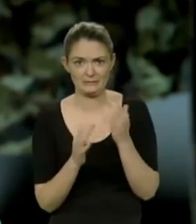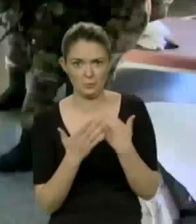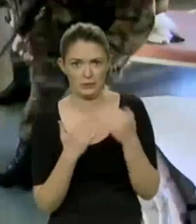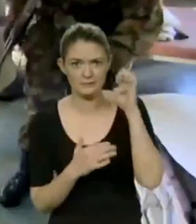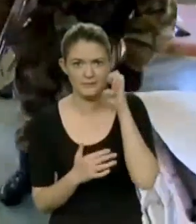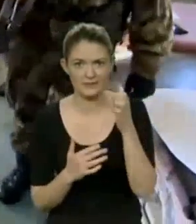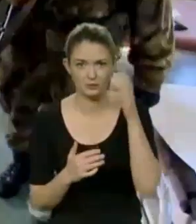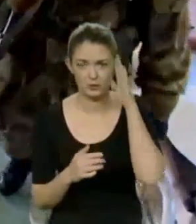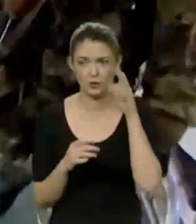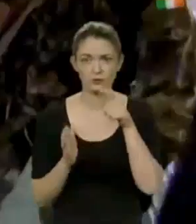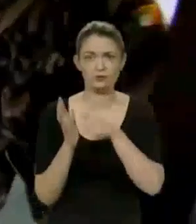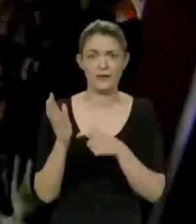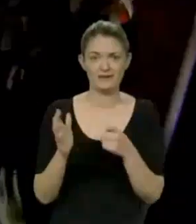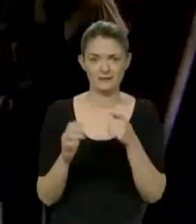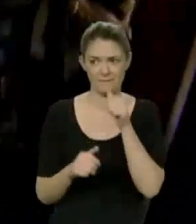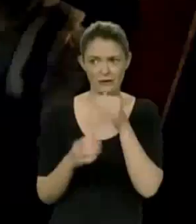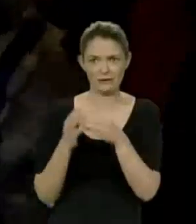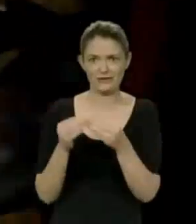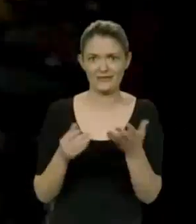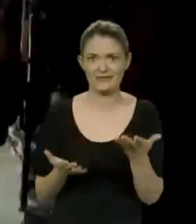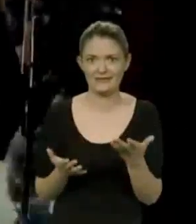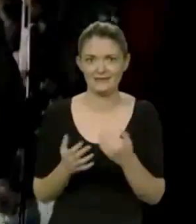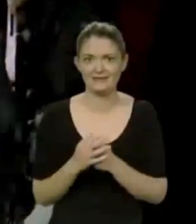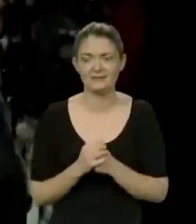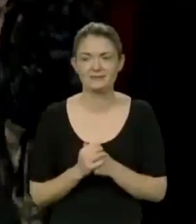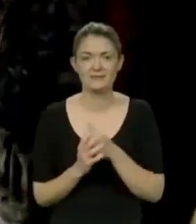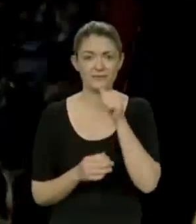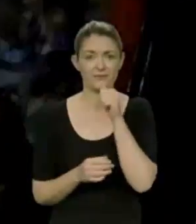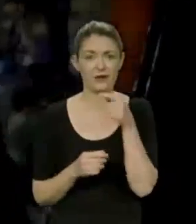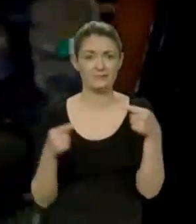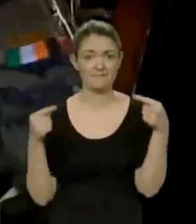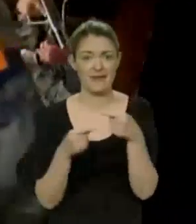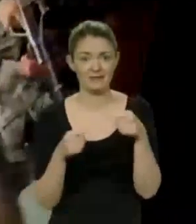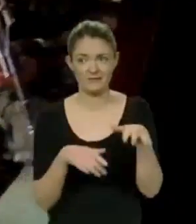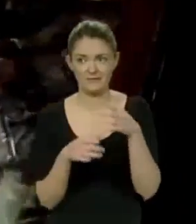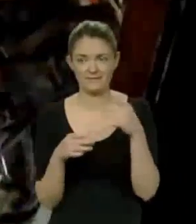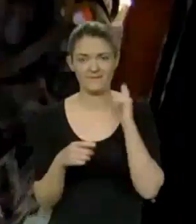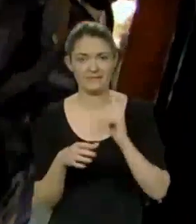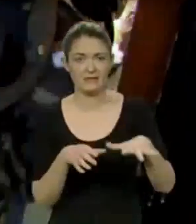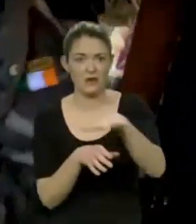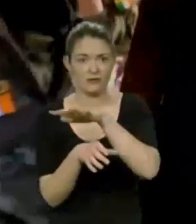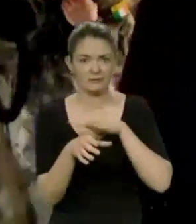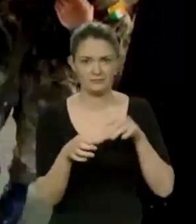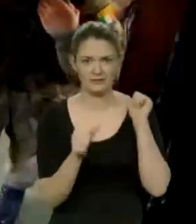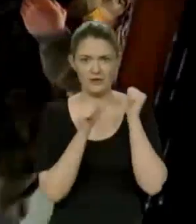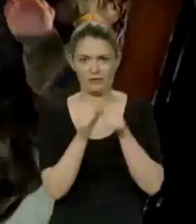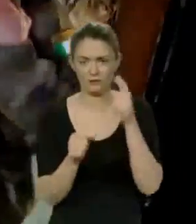thing. First up is a battlefield circuit, known to generations of soldiers as